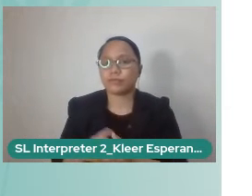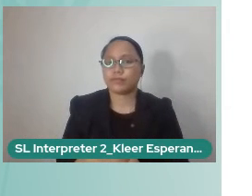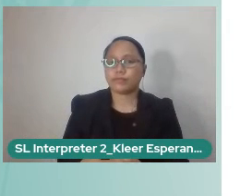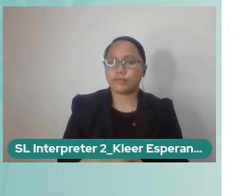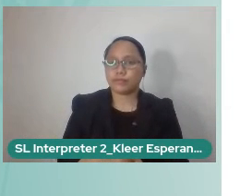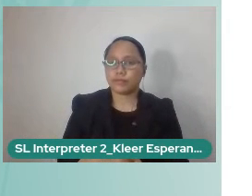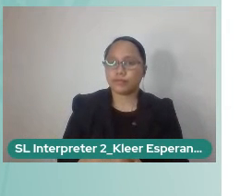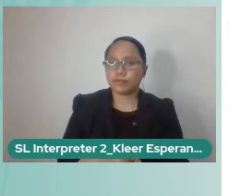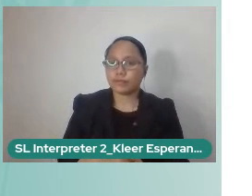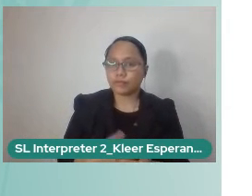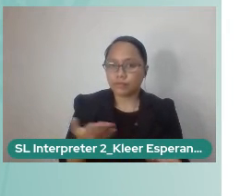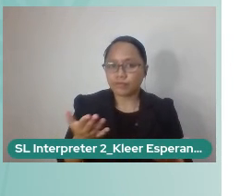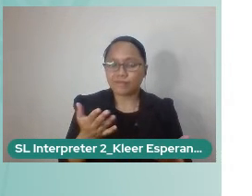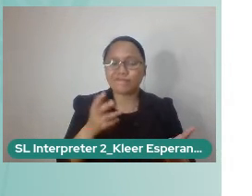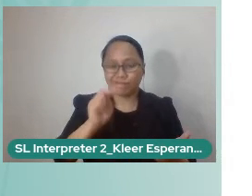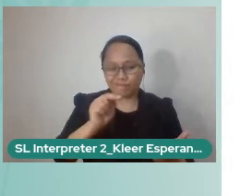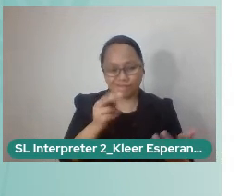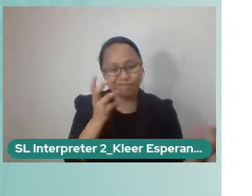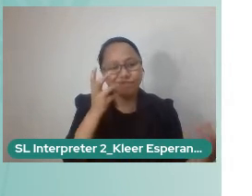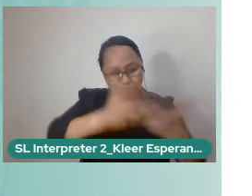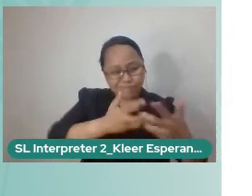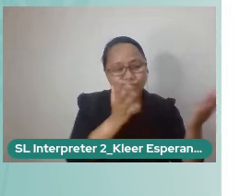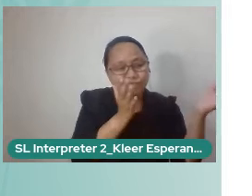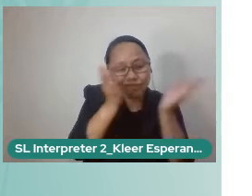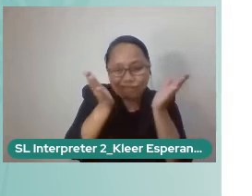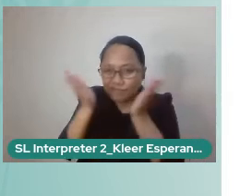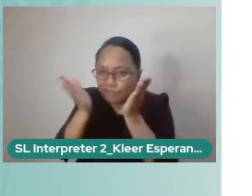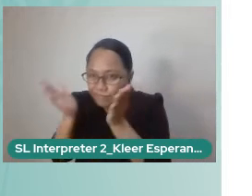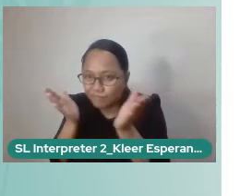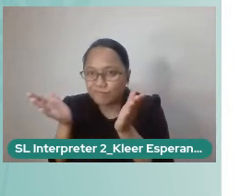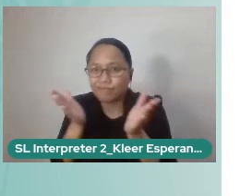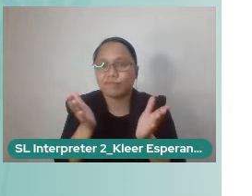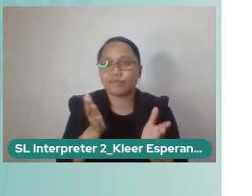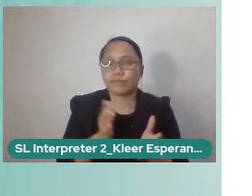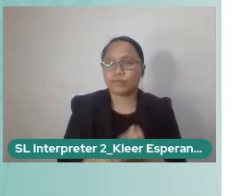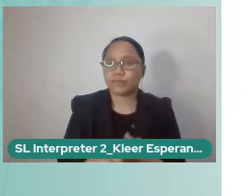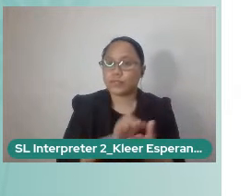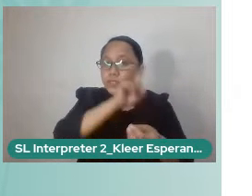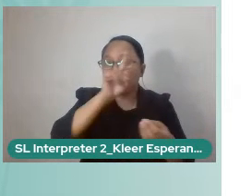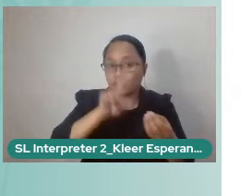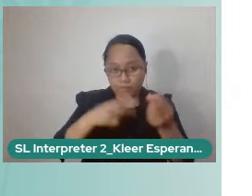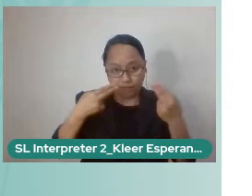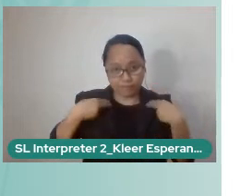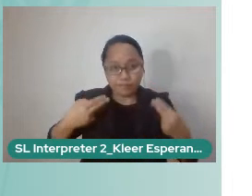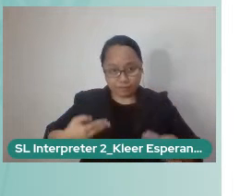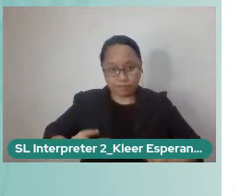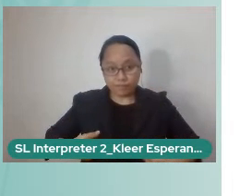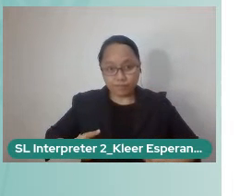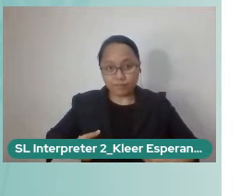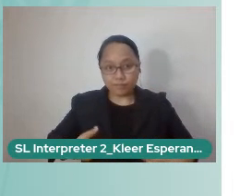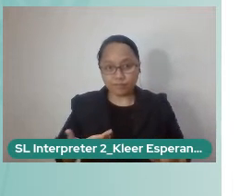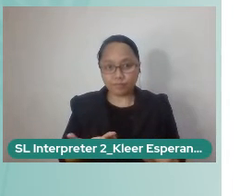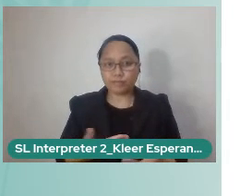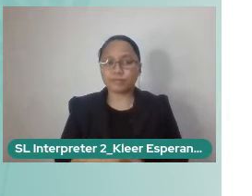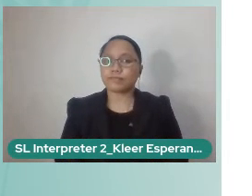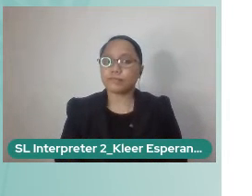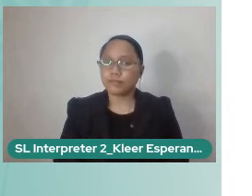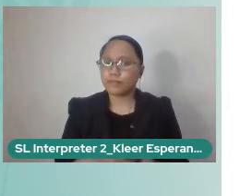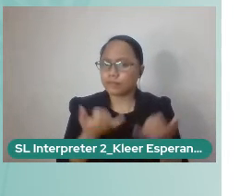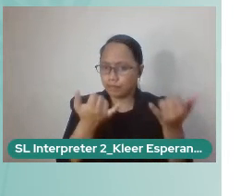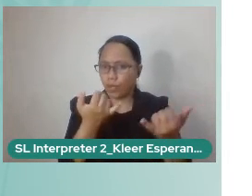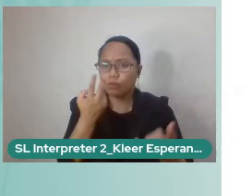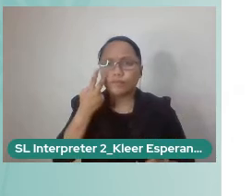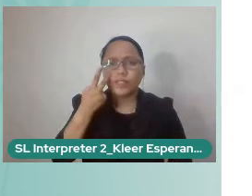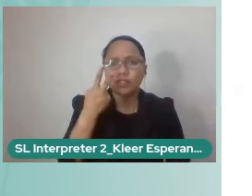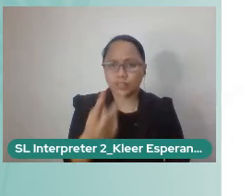on the integration of cervical cancer prevention into other sexual and reproductive health and the HIV service. Now I'm gonna talk